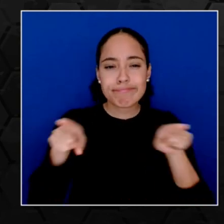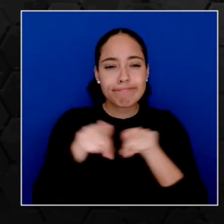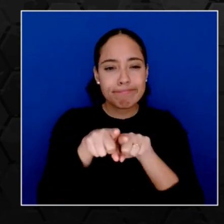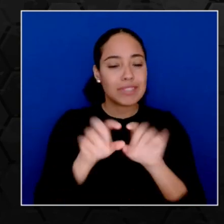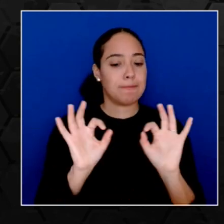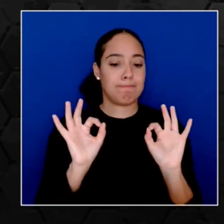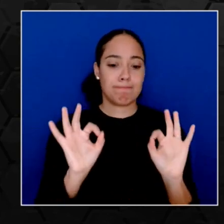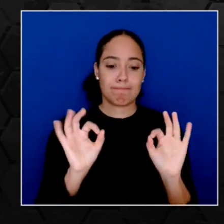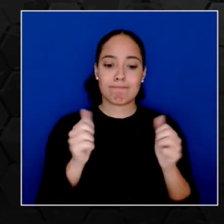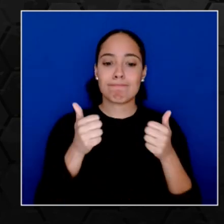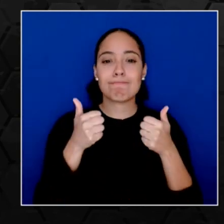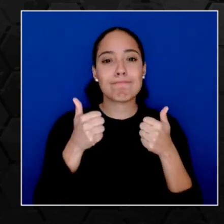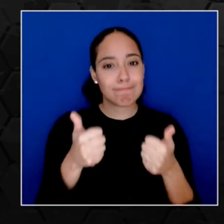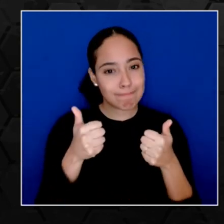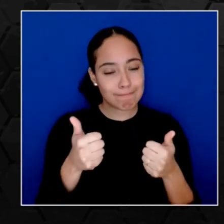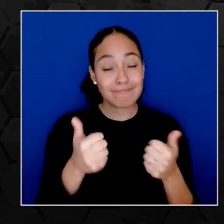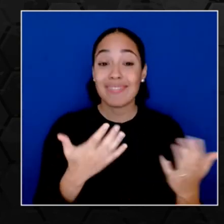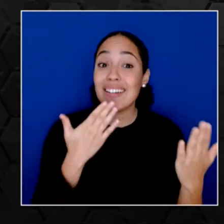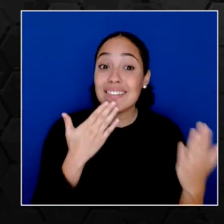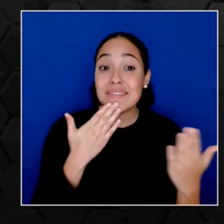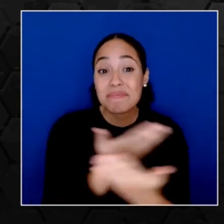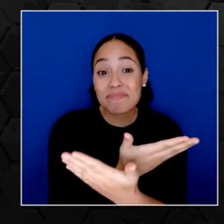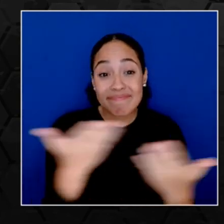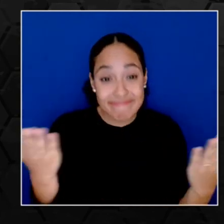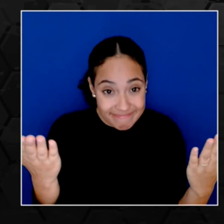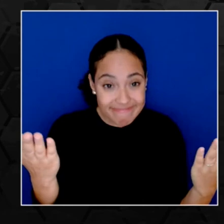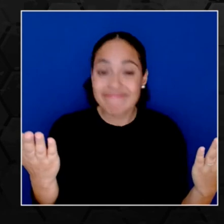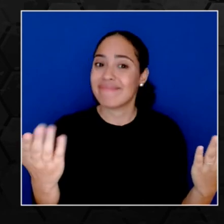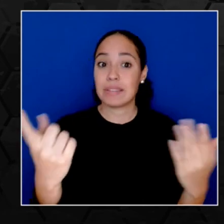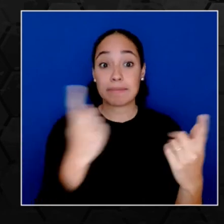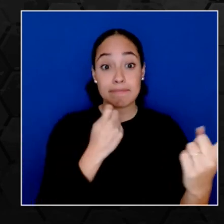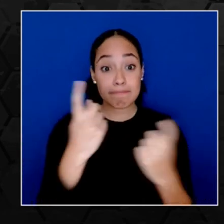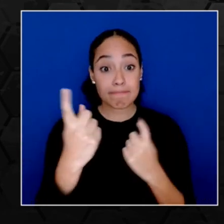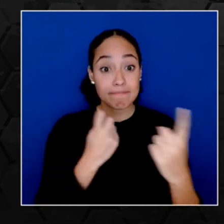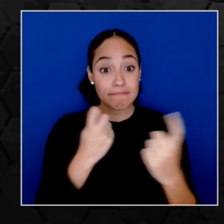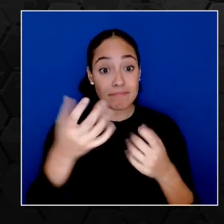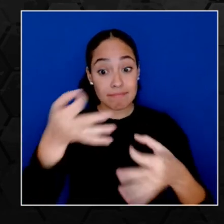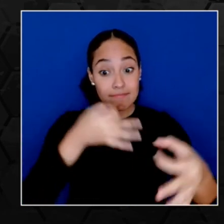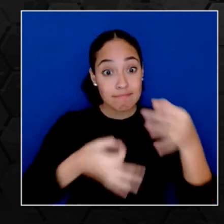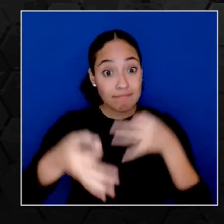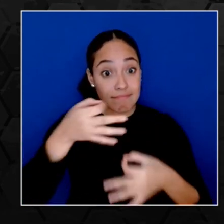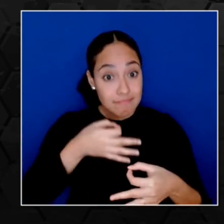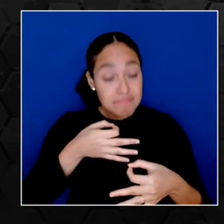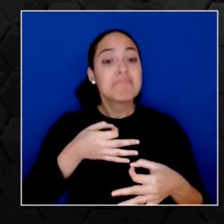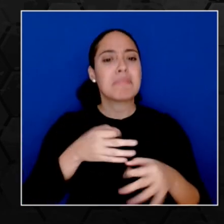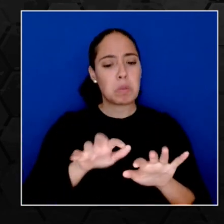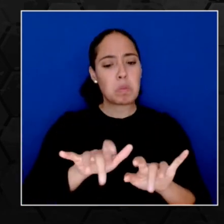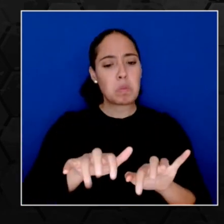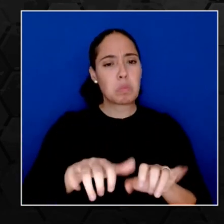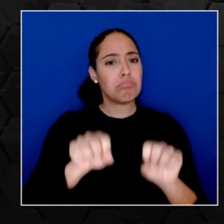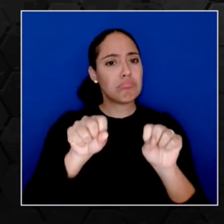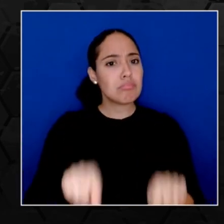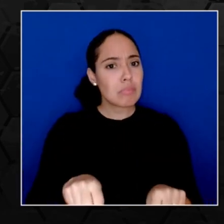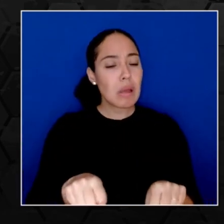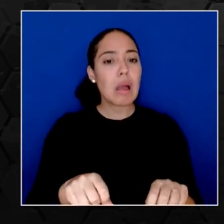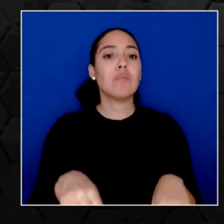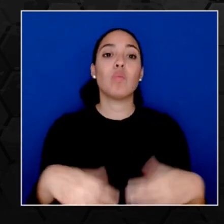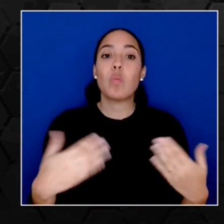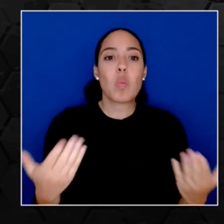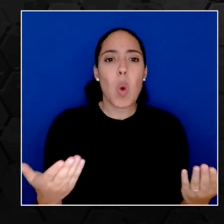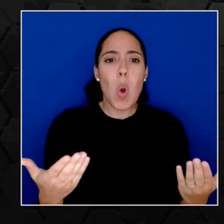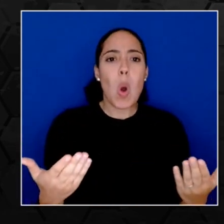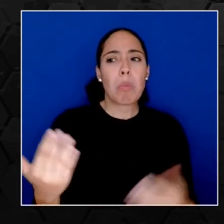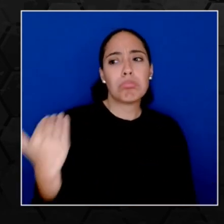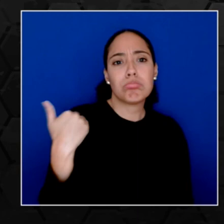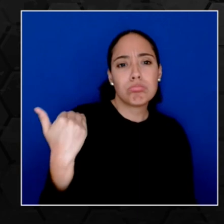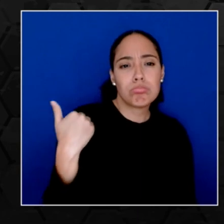about it. So thank you everyone. So if you have any questions, you can post it here or in any different platforms. Otherwise,